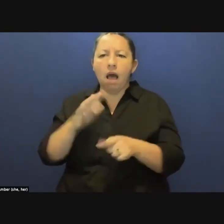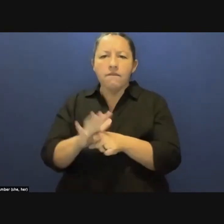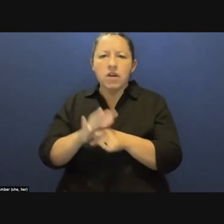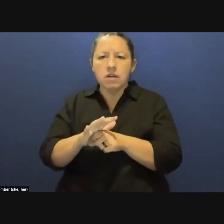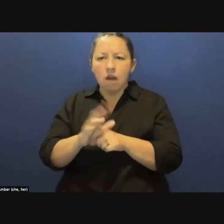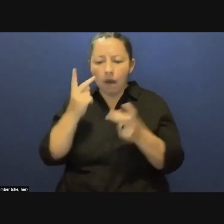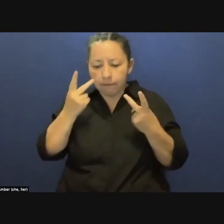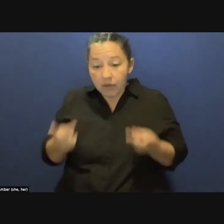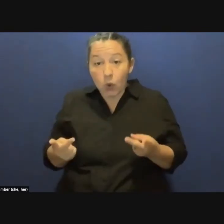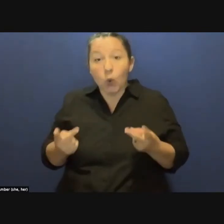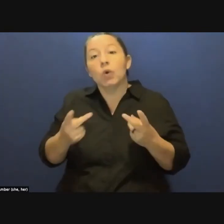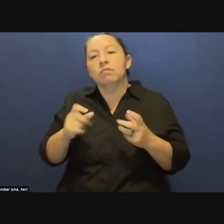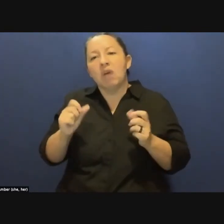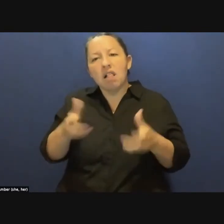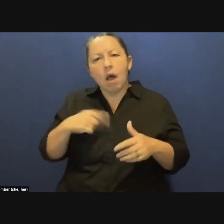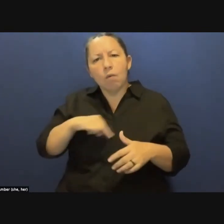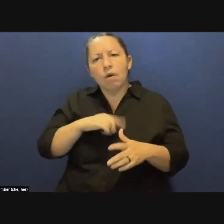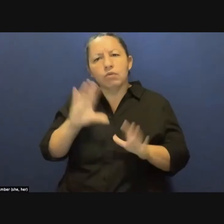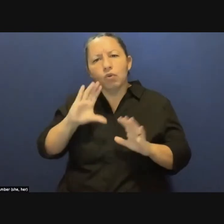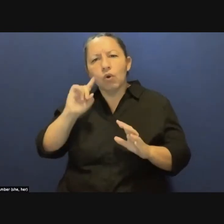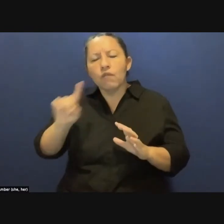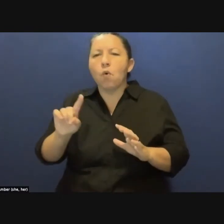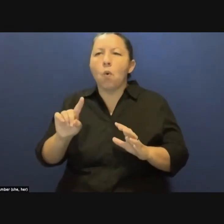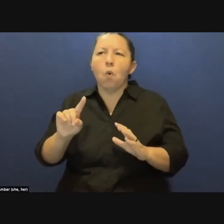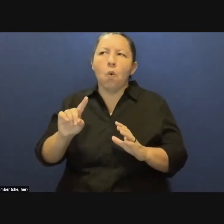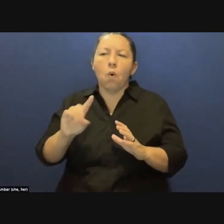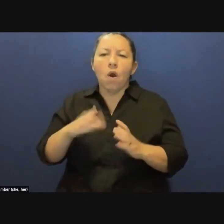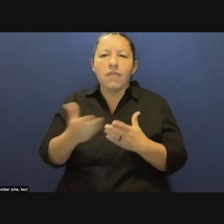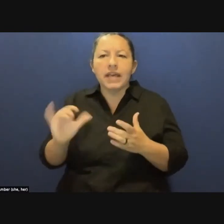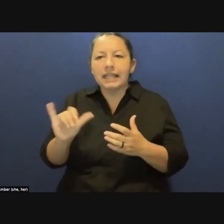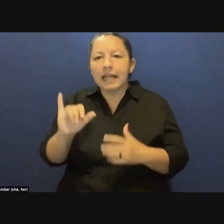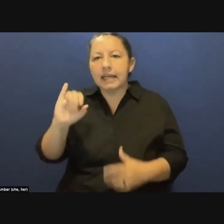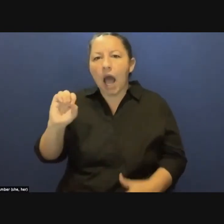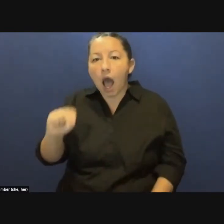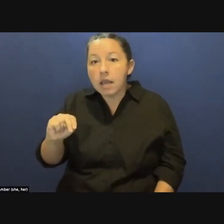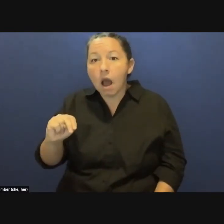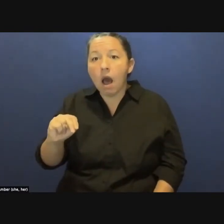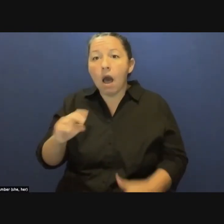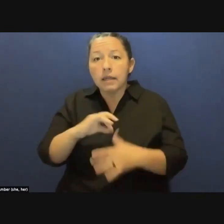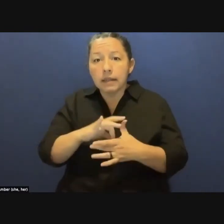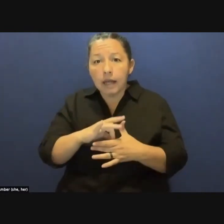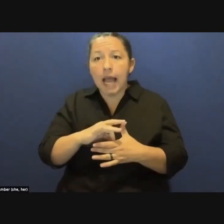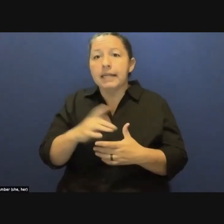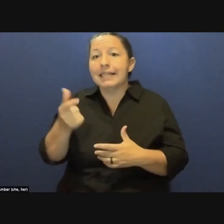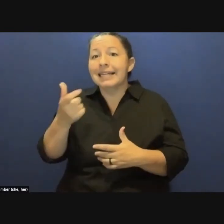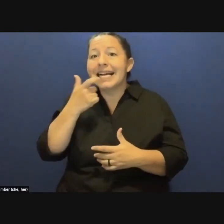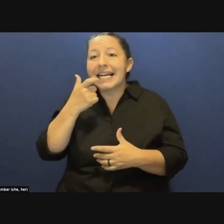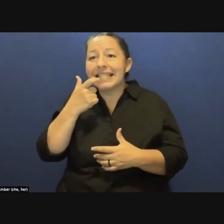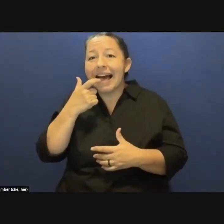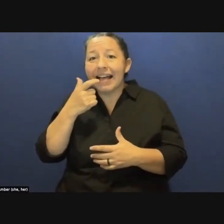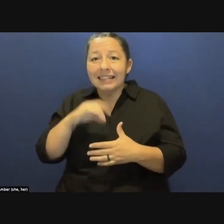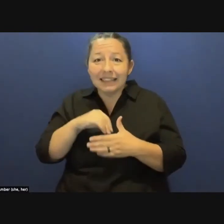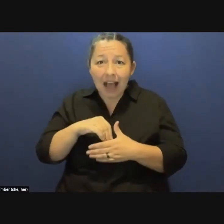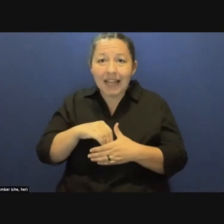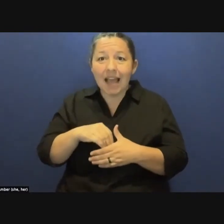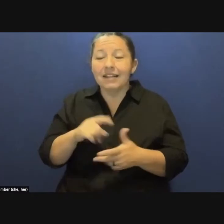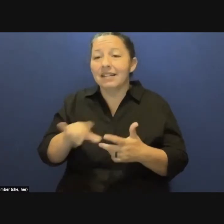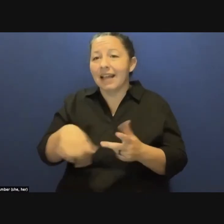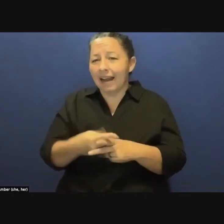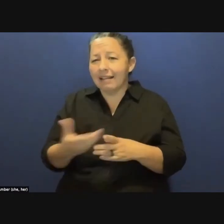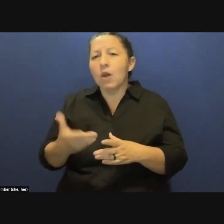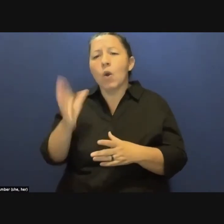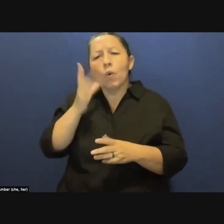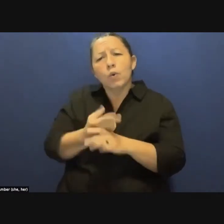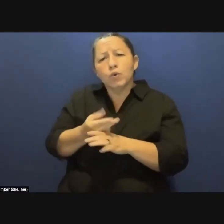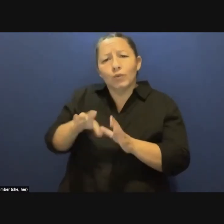for things such as iron content, glass content, that sort of thing. But we will also be using the camera